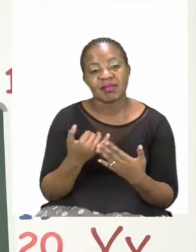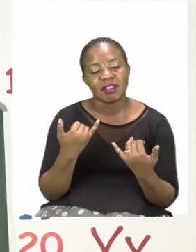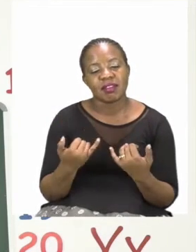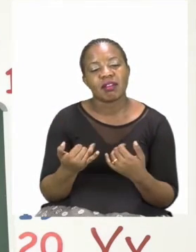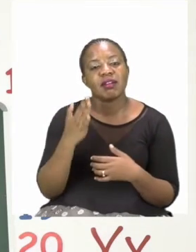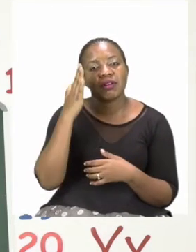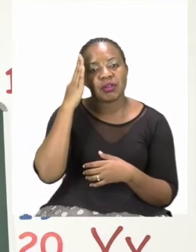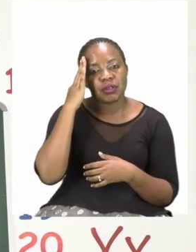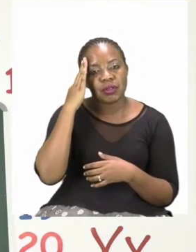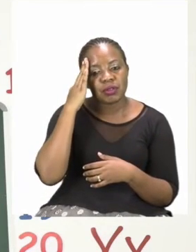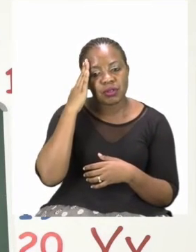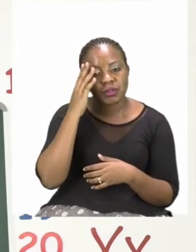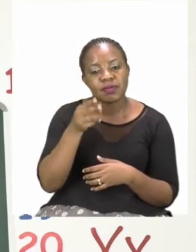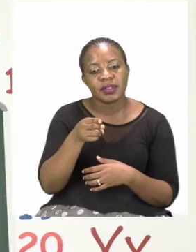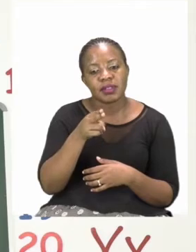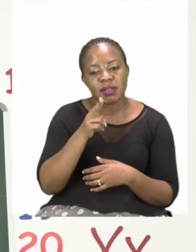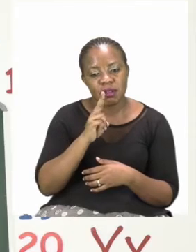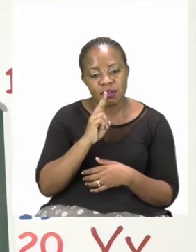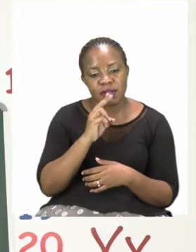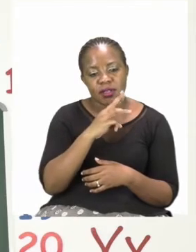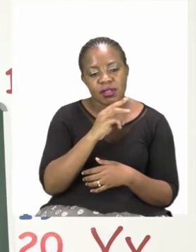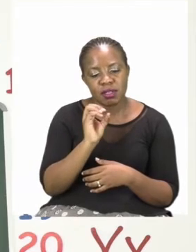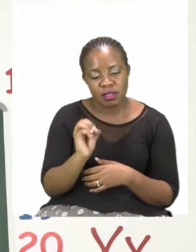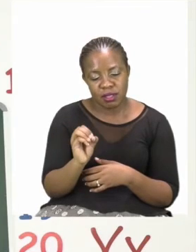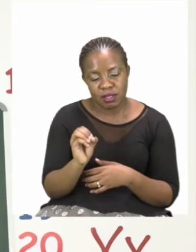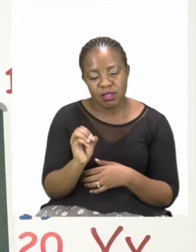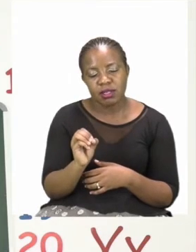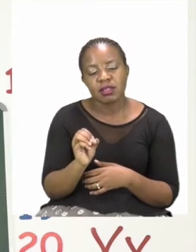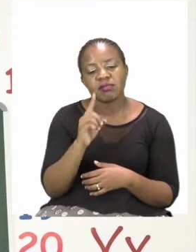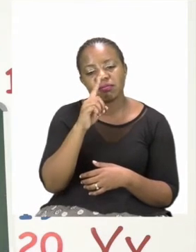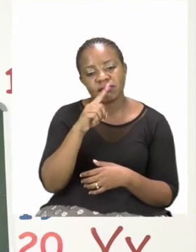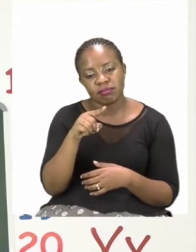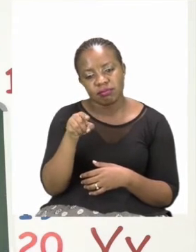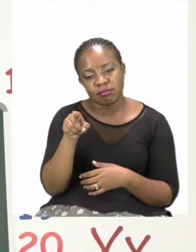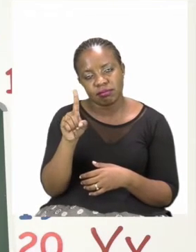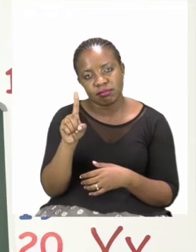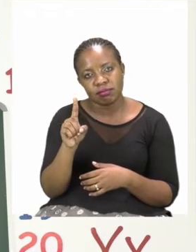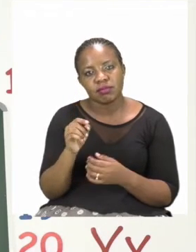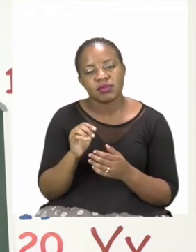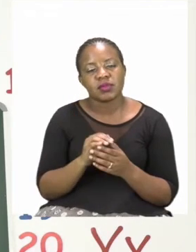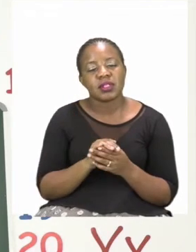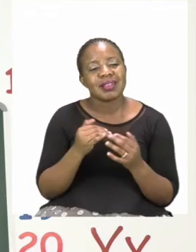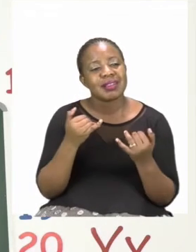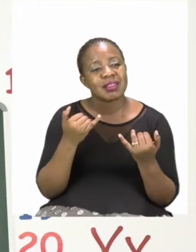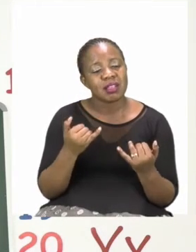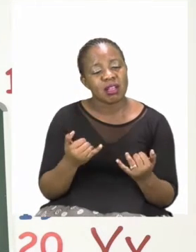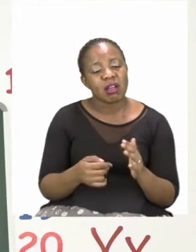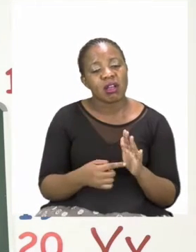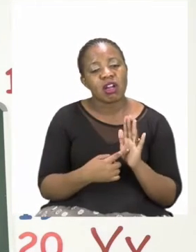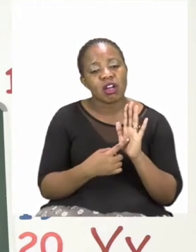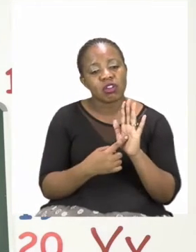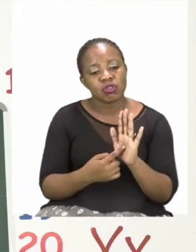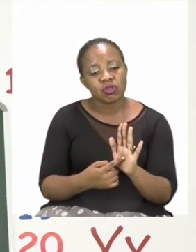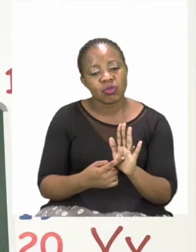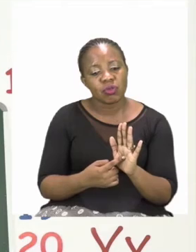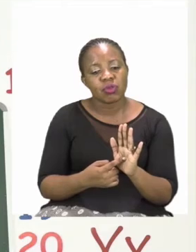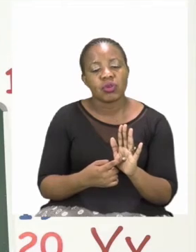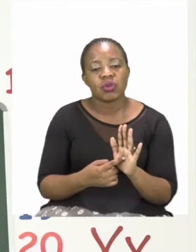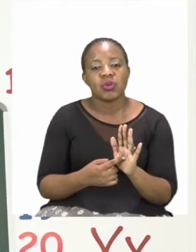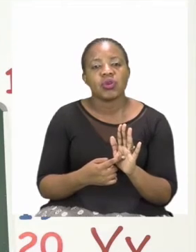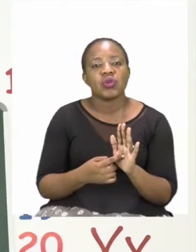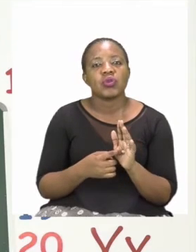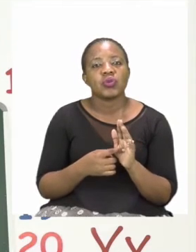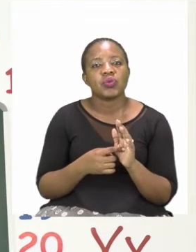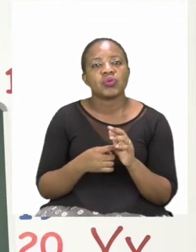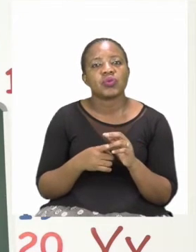correct. Now that I've shown you how to work out your answers in different ways, I want you to try and do the rest